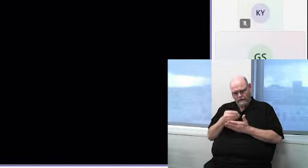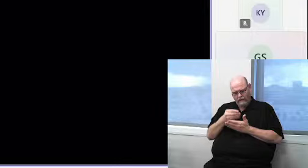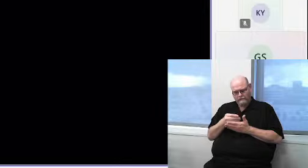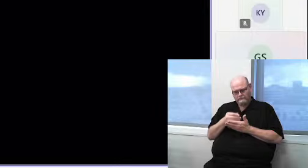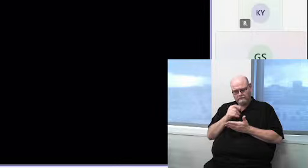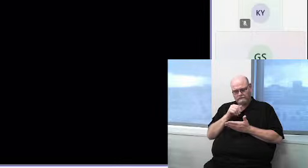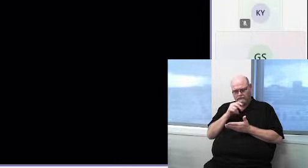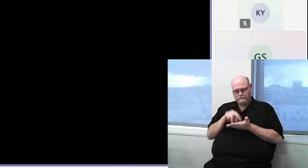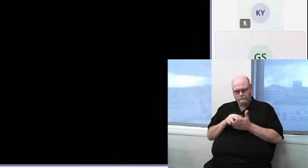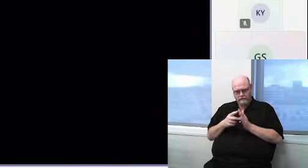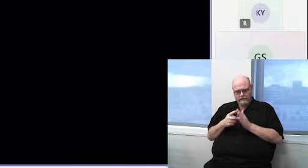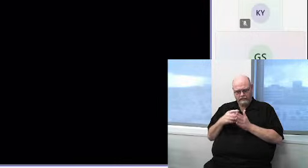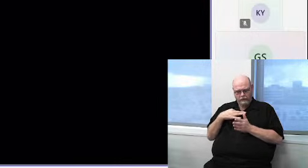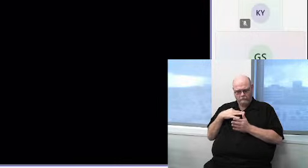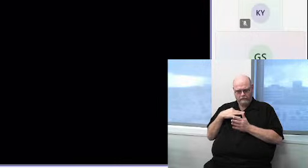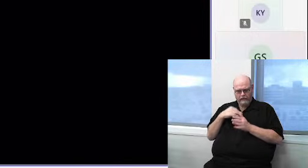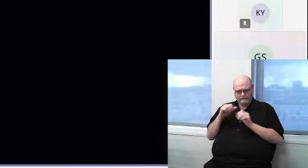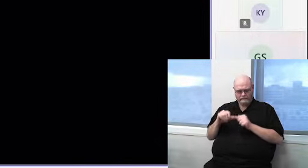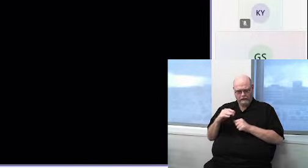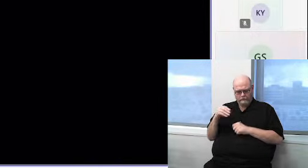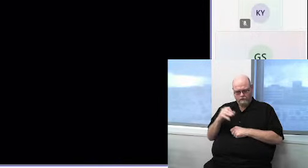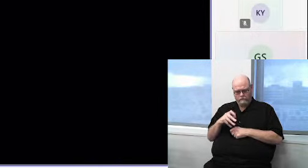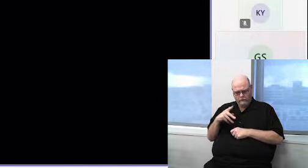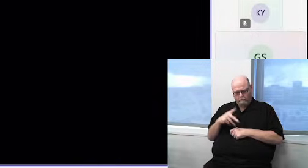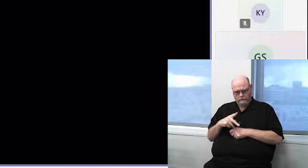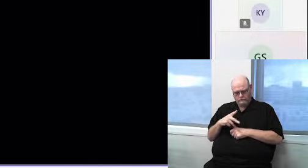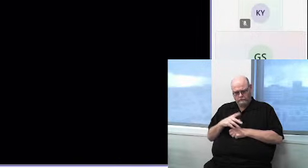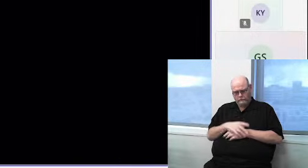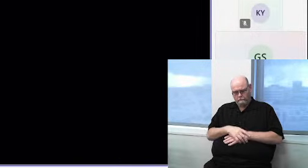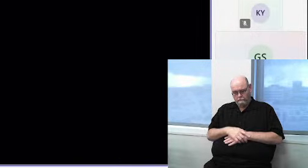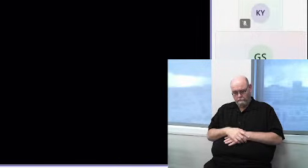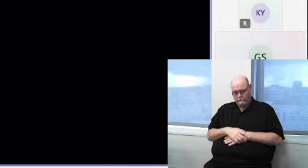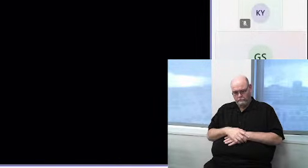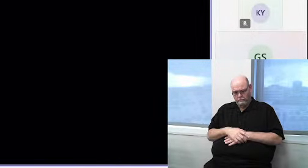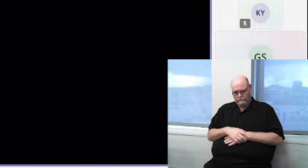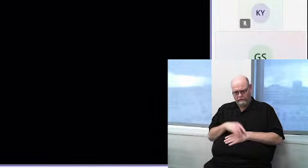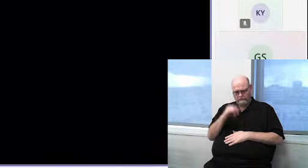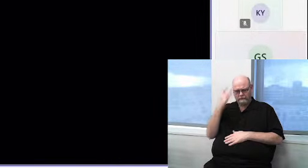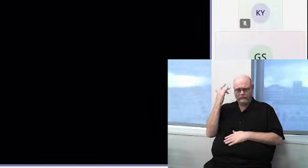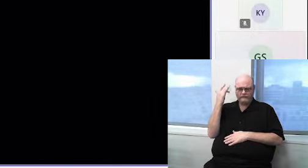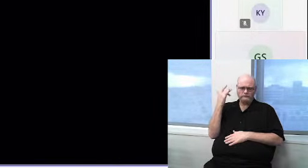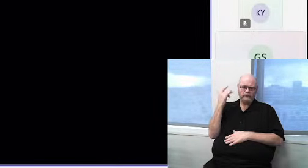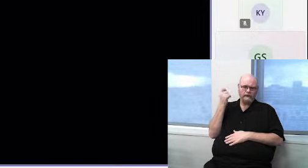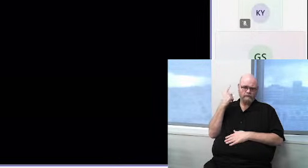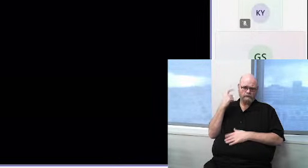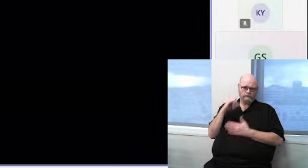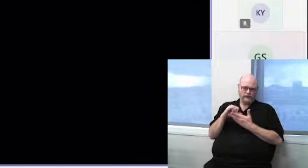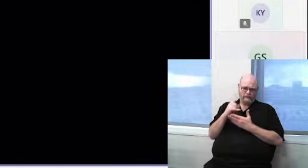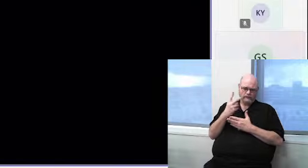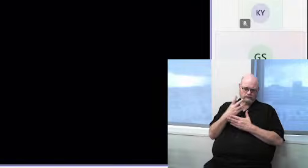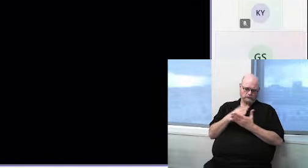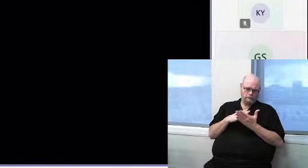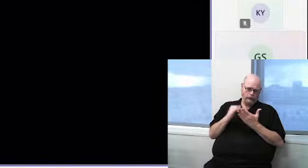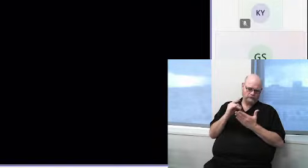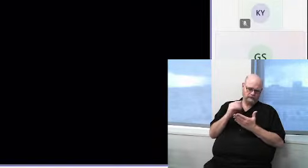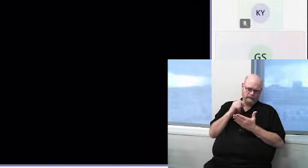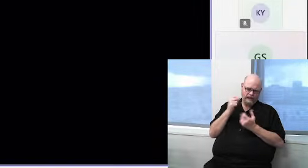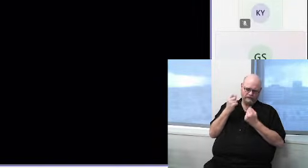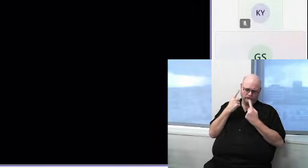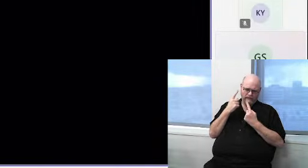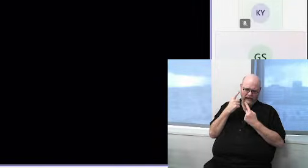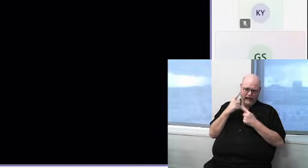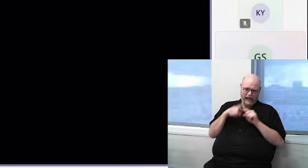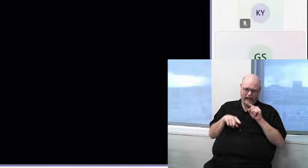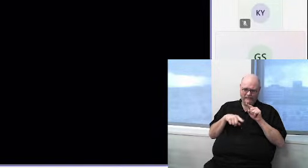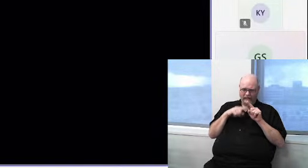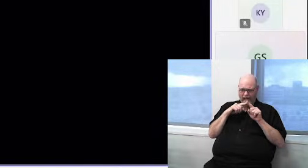it doesn't always apply to be able to be reimbursable. That's why, and to understand your question, there's two parts of it, and so